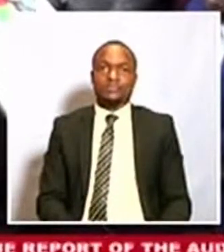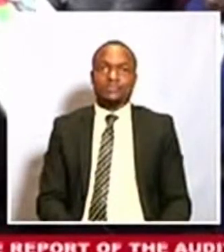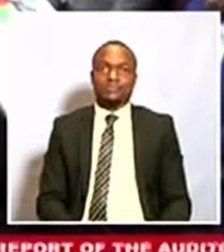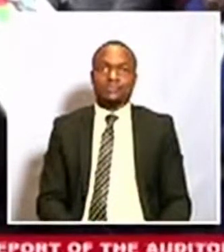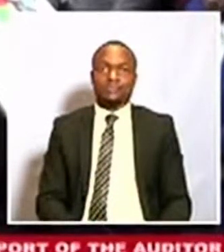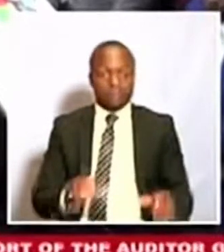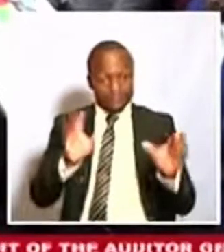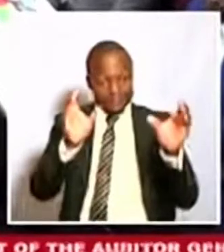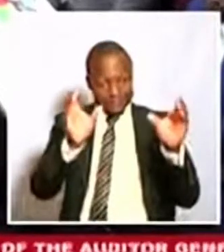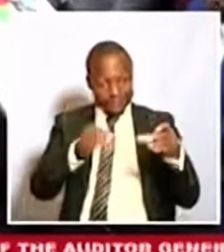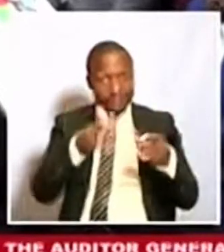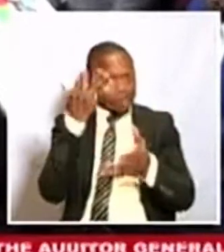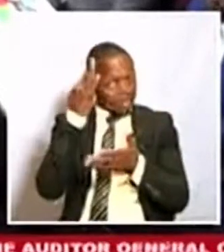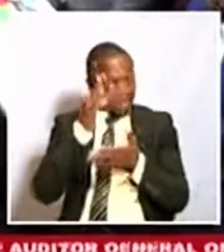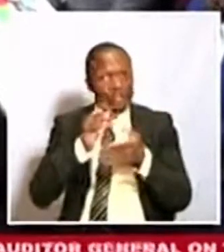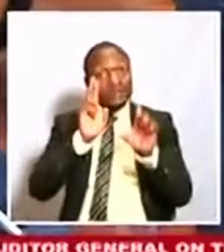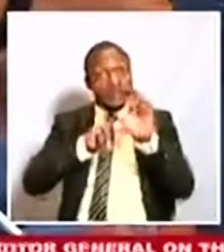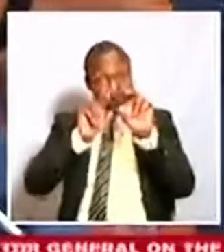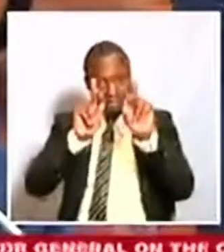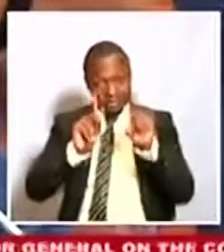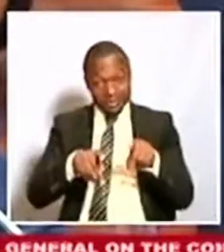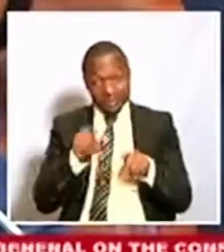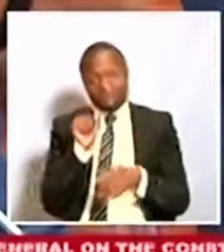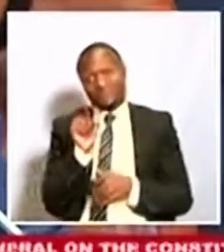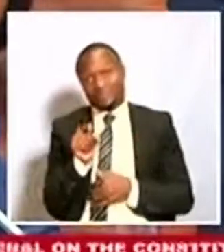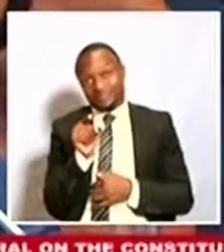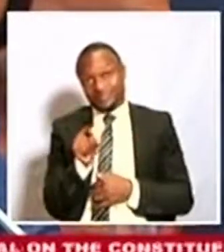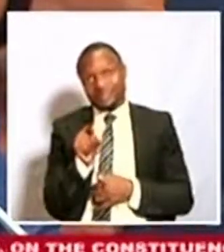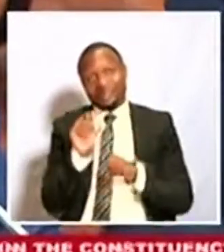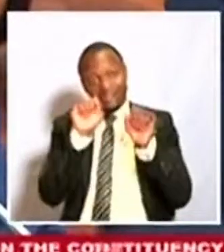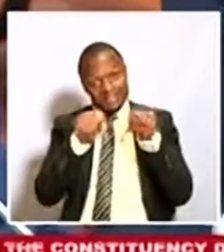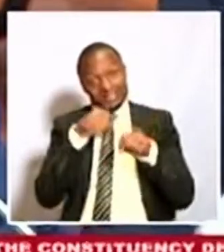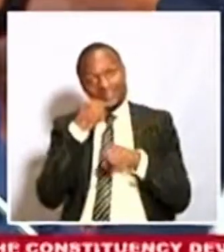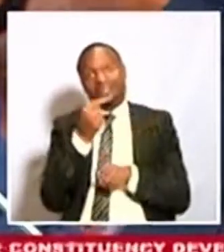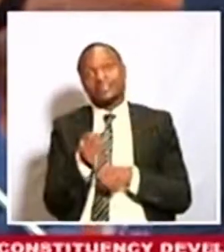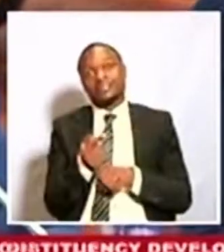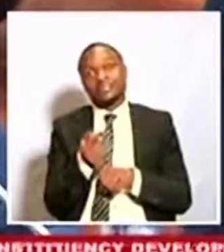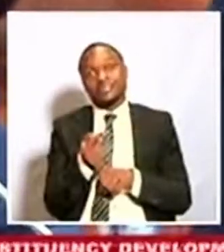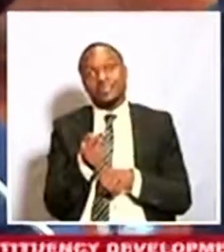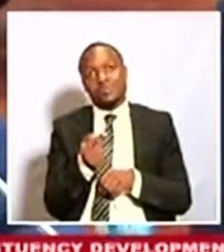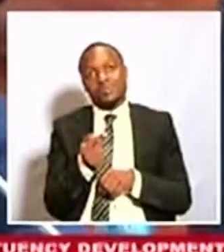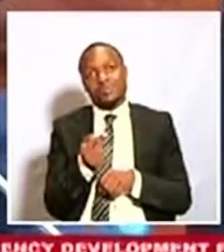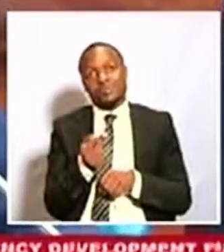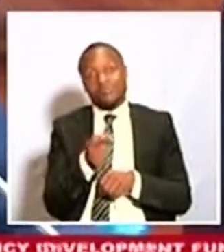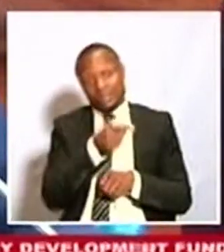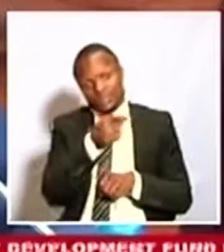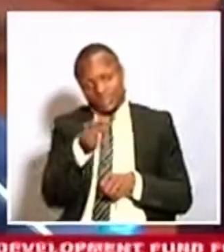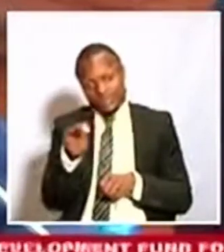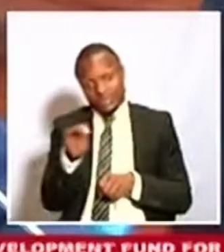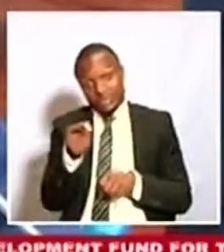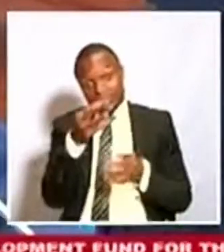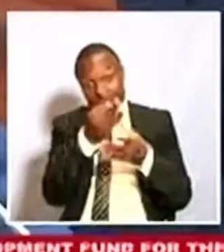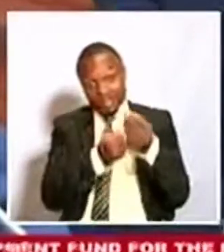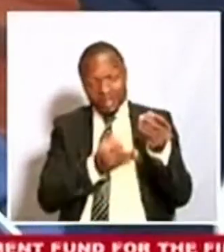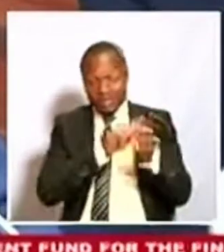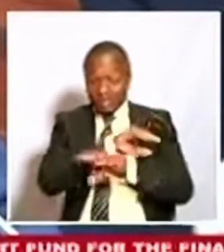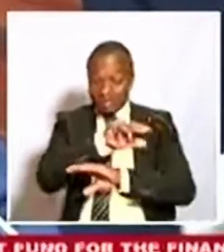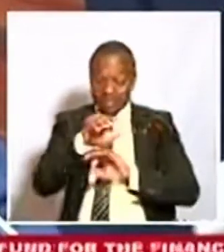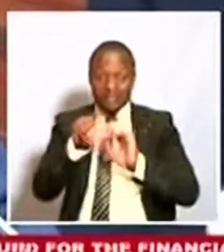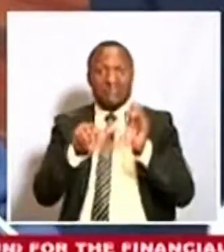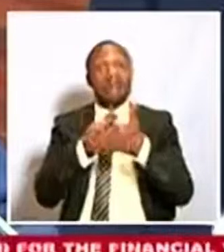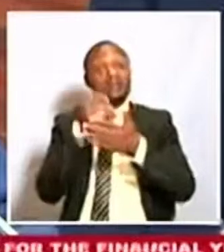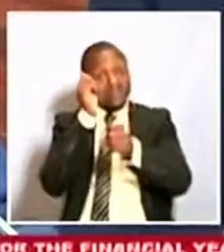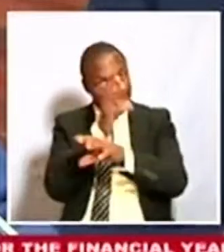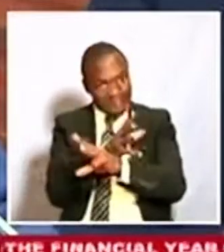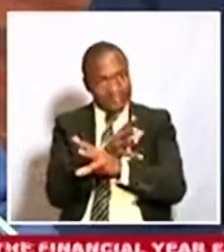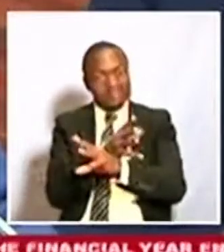Council Secretary. Chair, that one, I can say those forms, all of them are available.